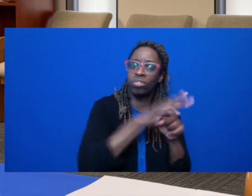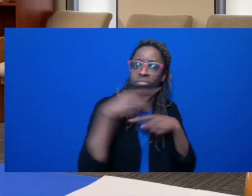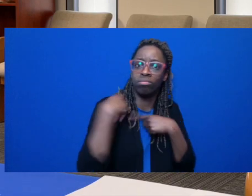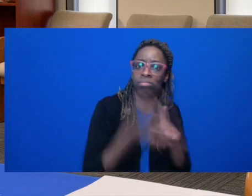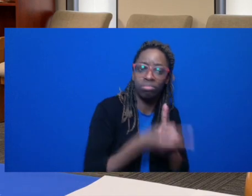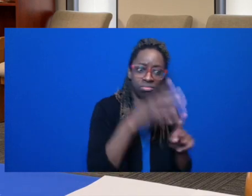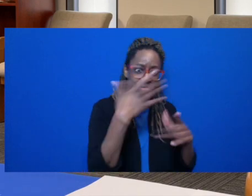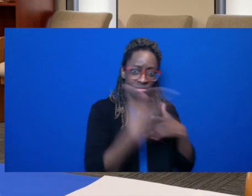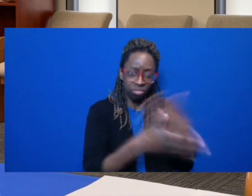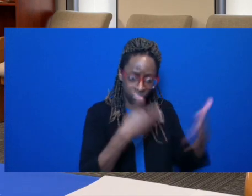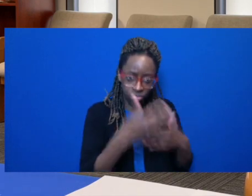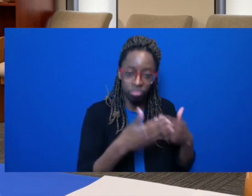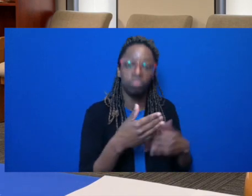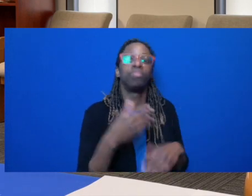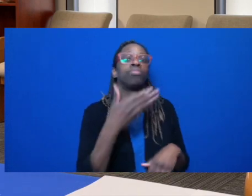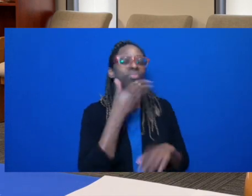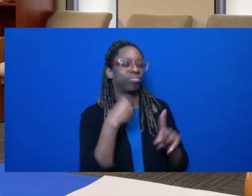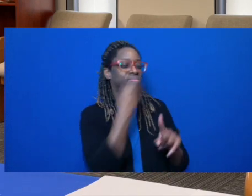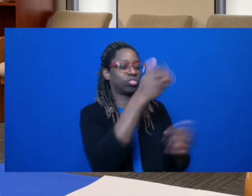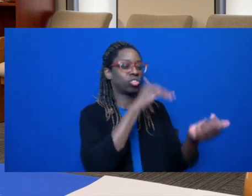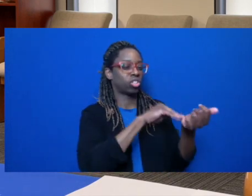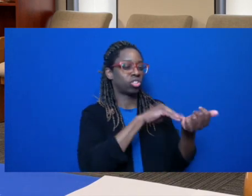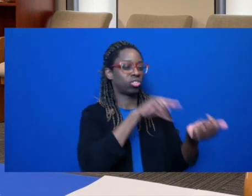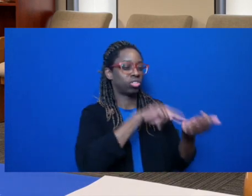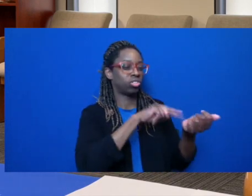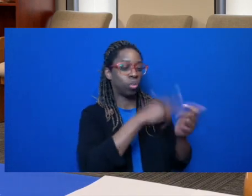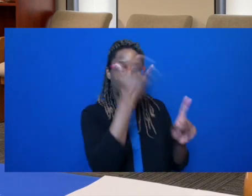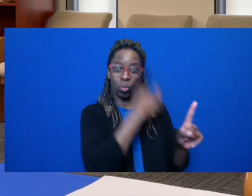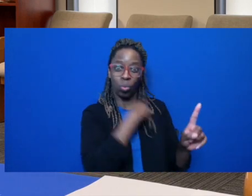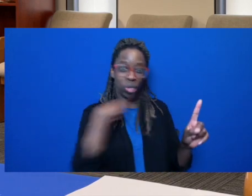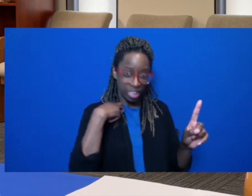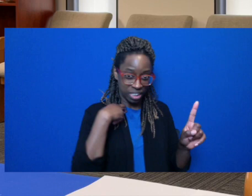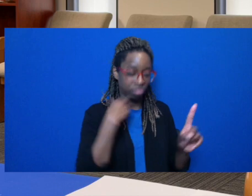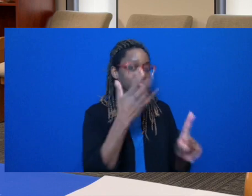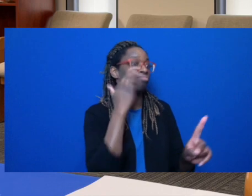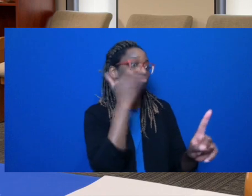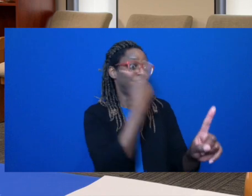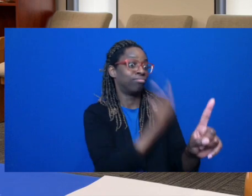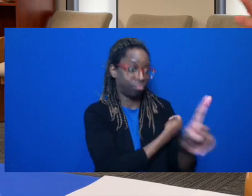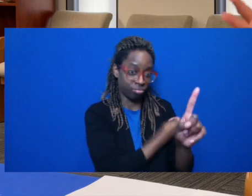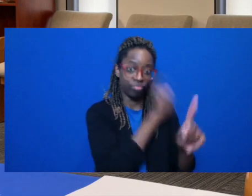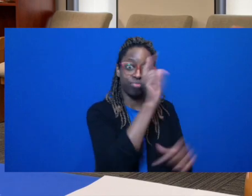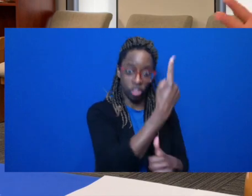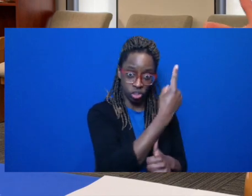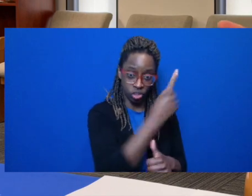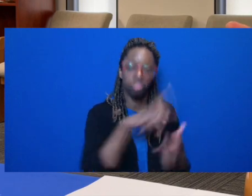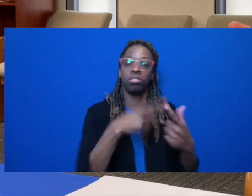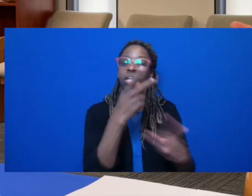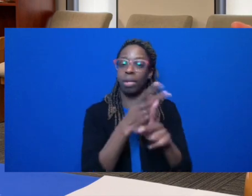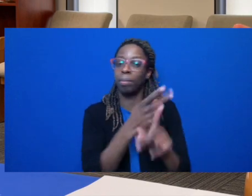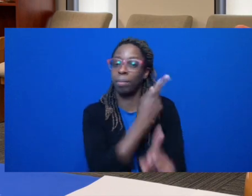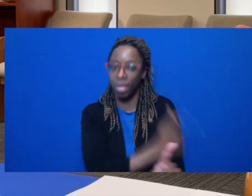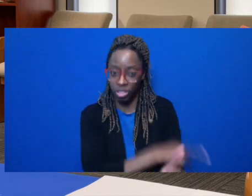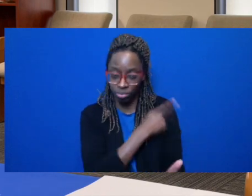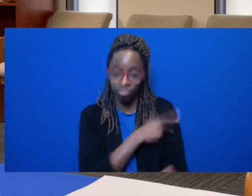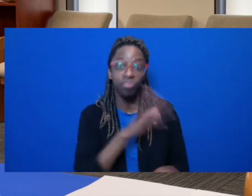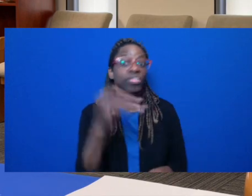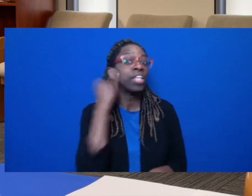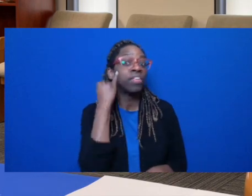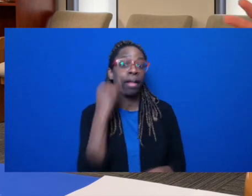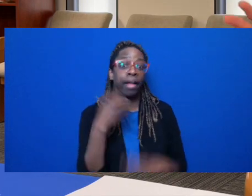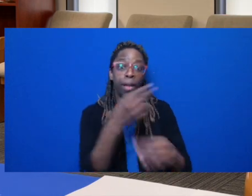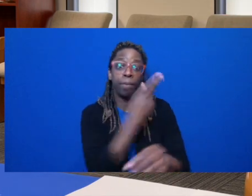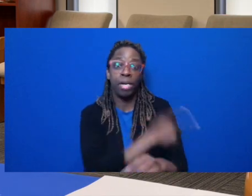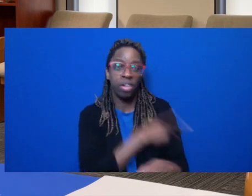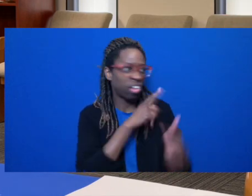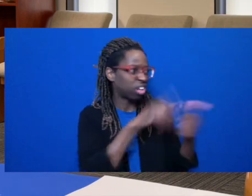system. One of the things that we've learned in this pandemic, and we've seen it in other places, is that the risk of dying or having severe complications is certainly